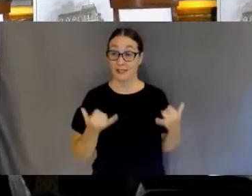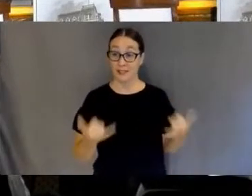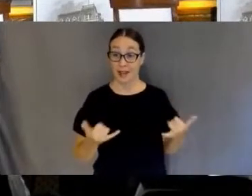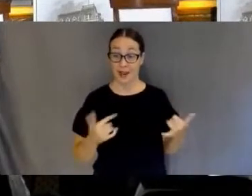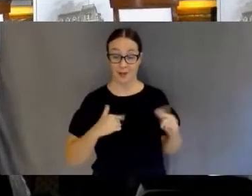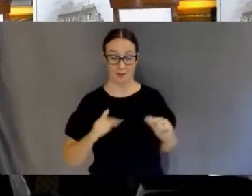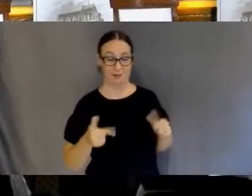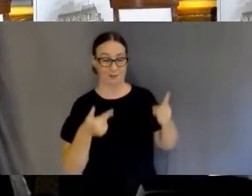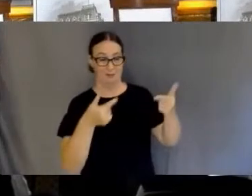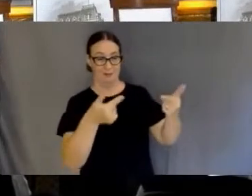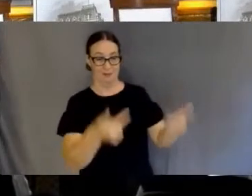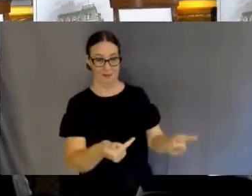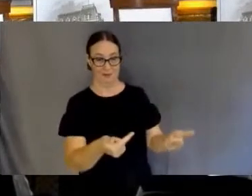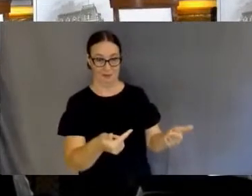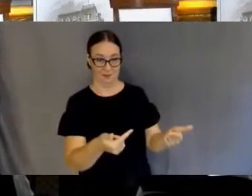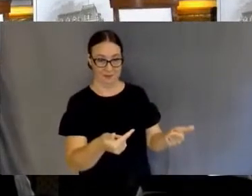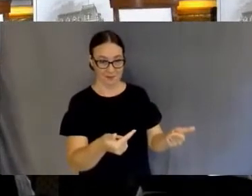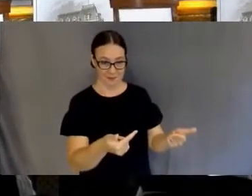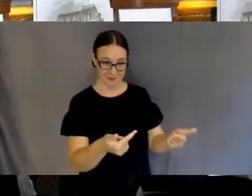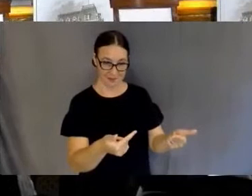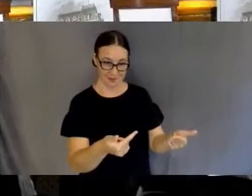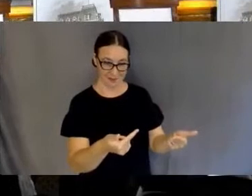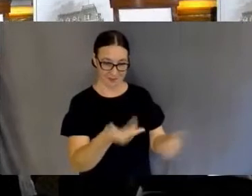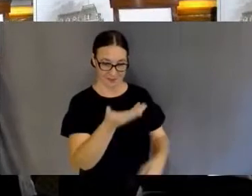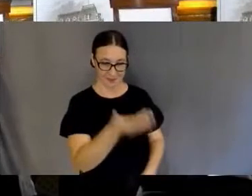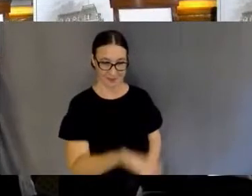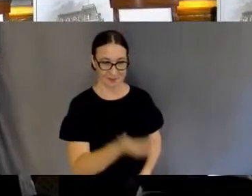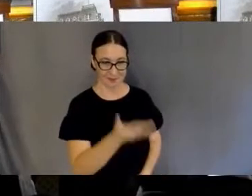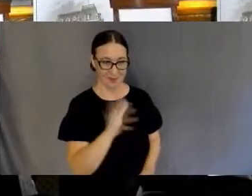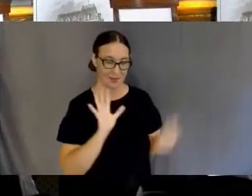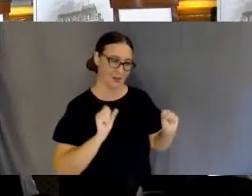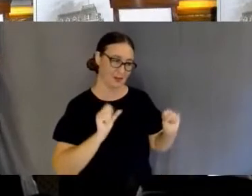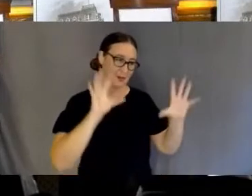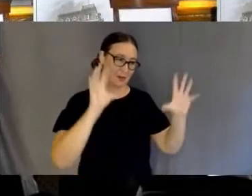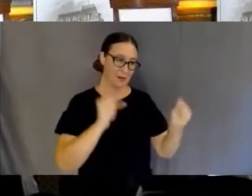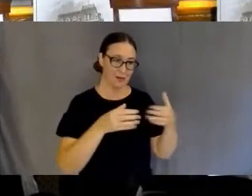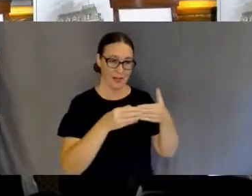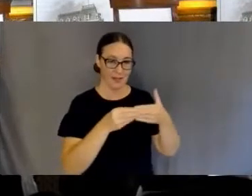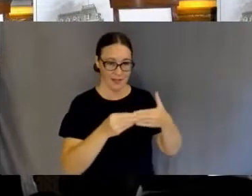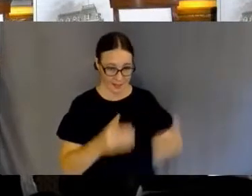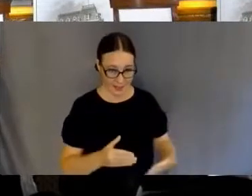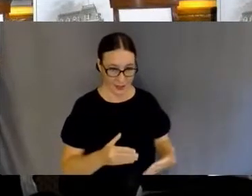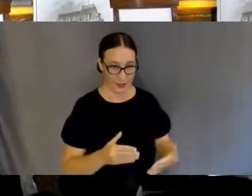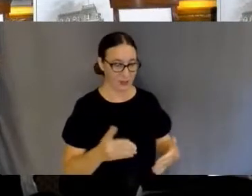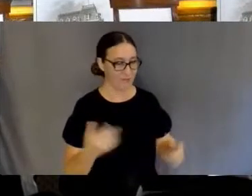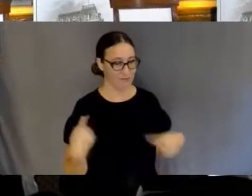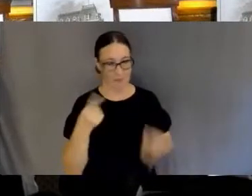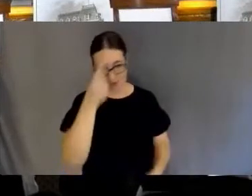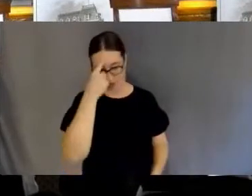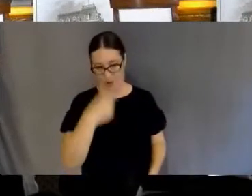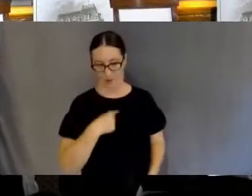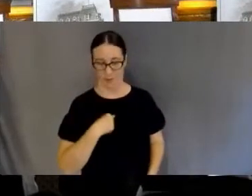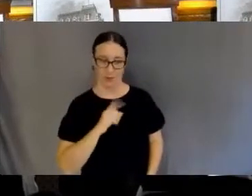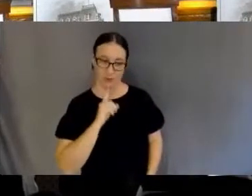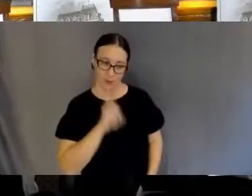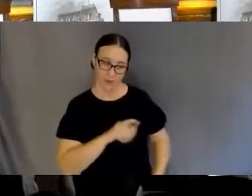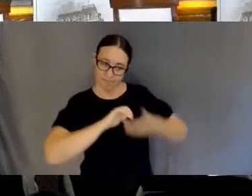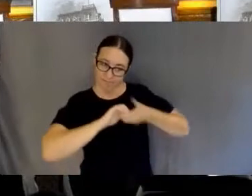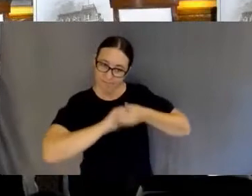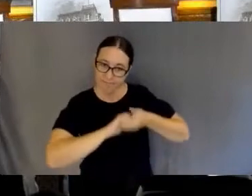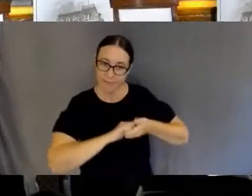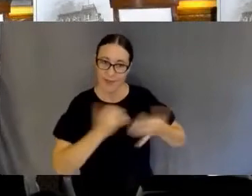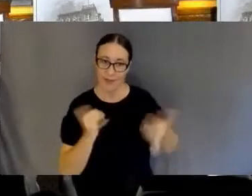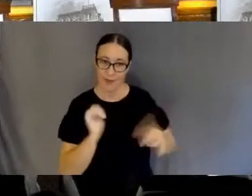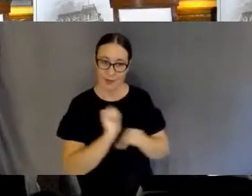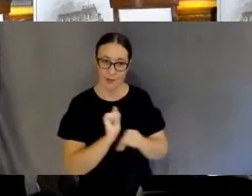will turn it over now to an extraordinary leader, who has been, for me, a true partner in this effort, the